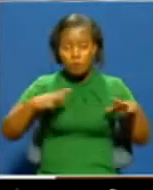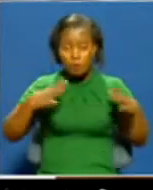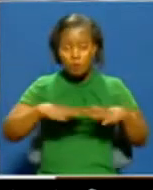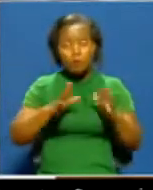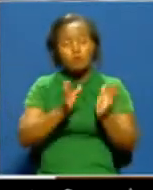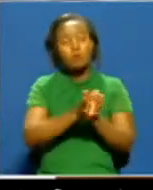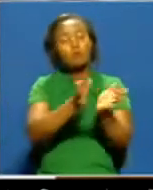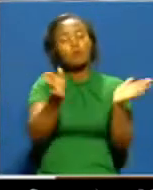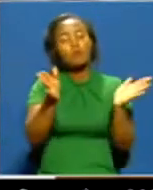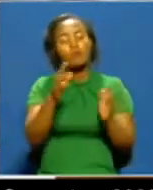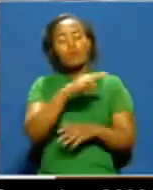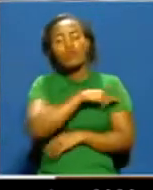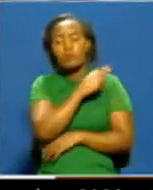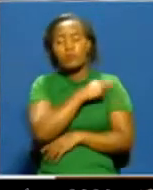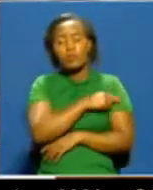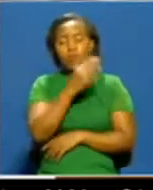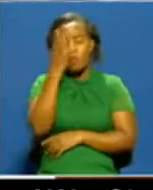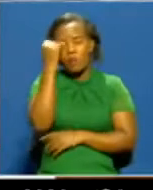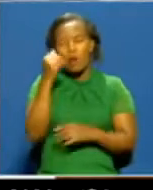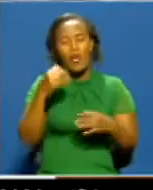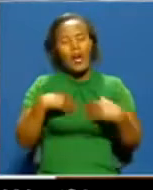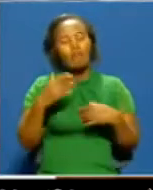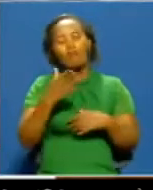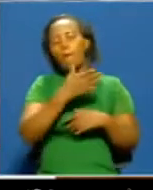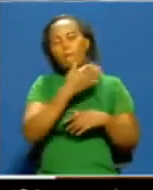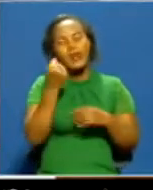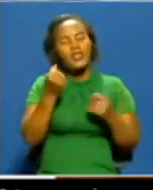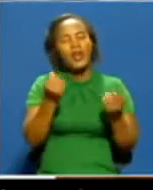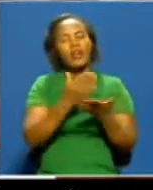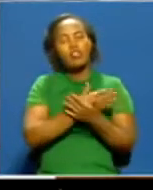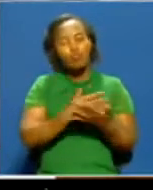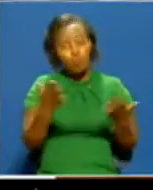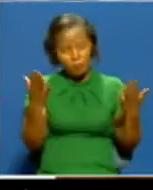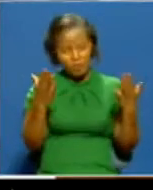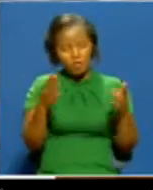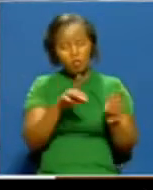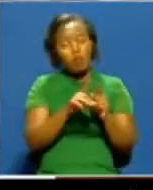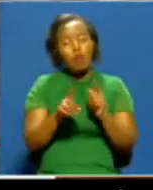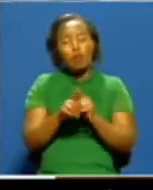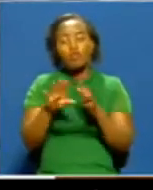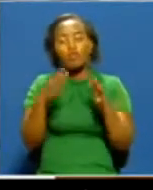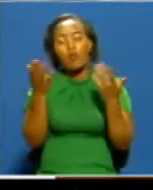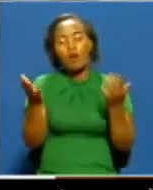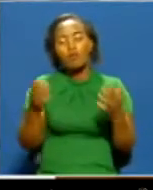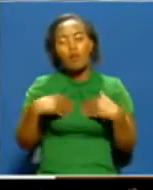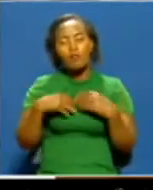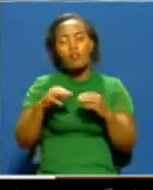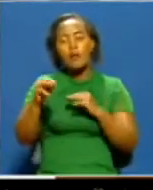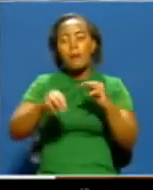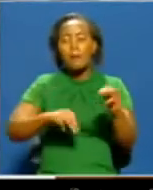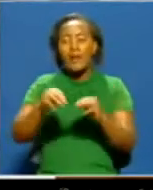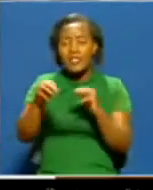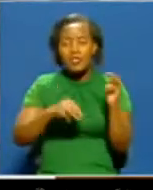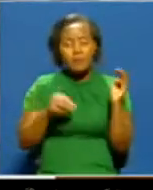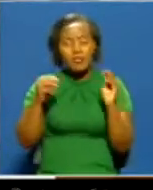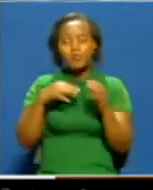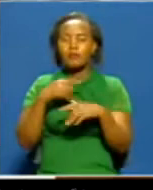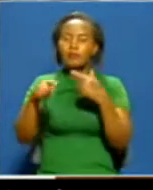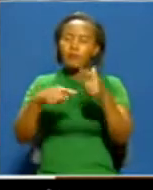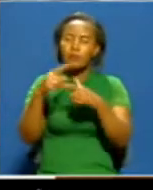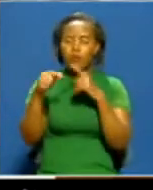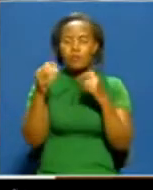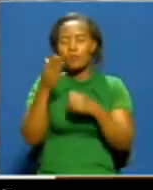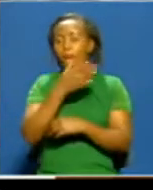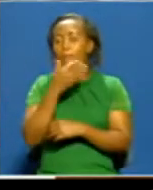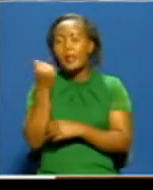hospitals, because that is where the better equipment is, and that is where the case management, you know, is probably slightly better, you know,